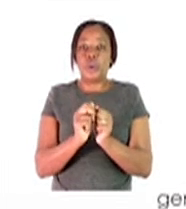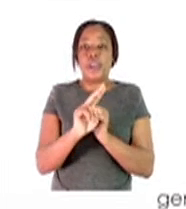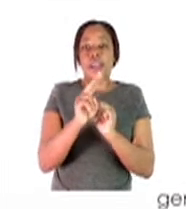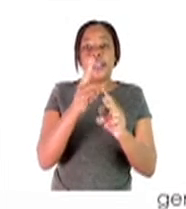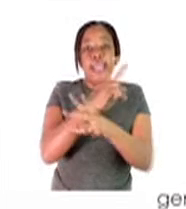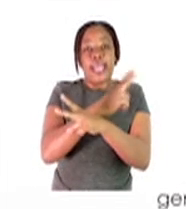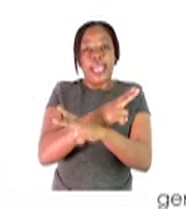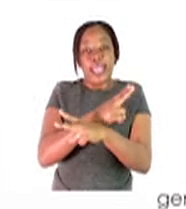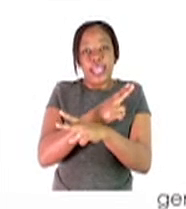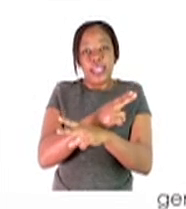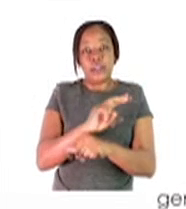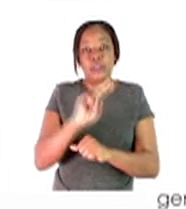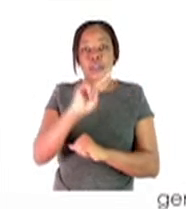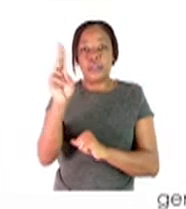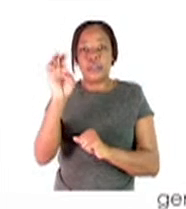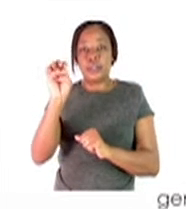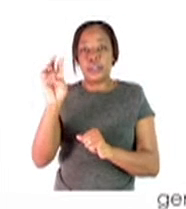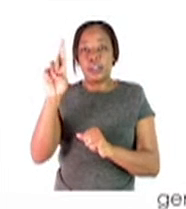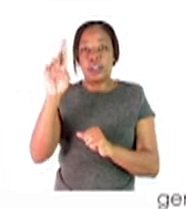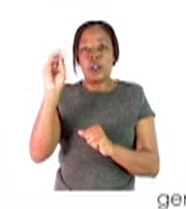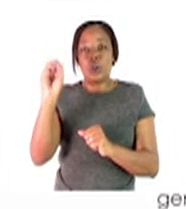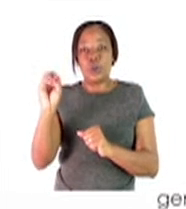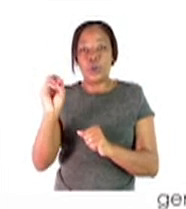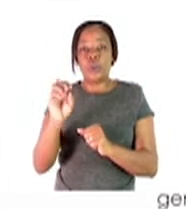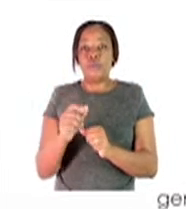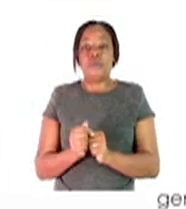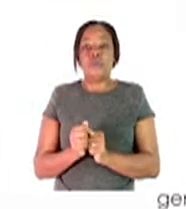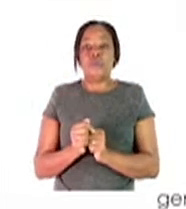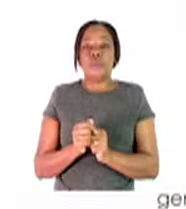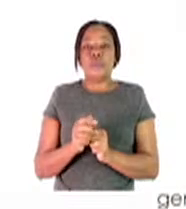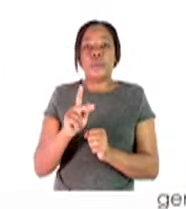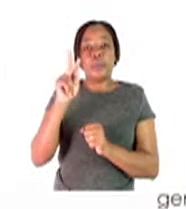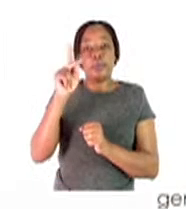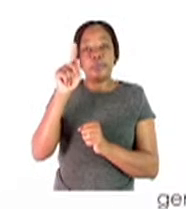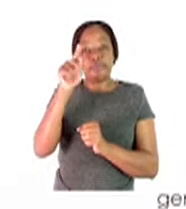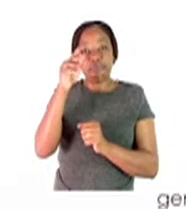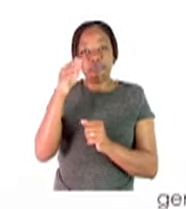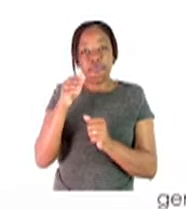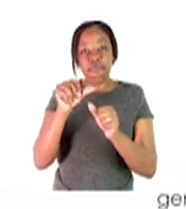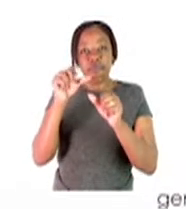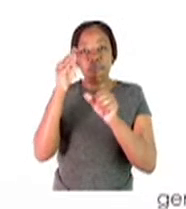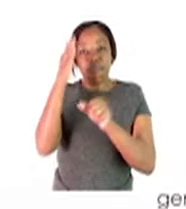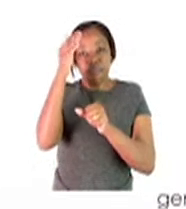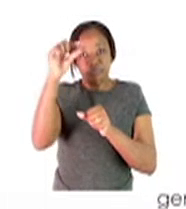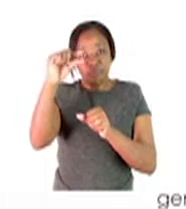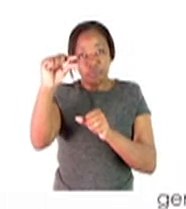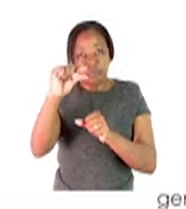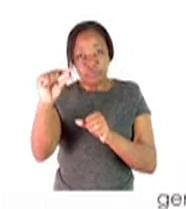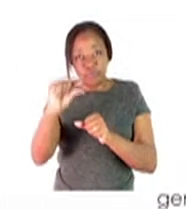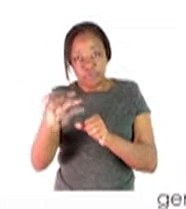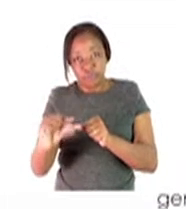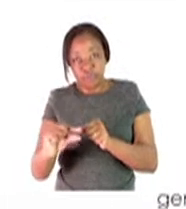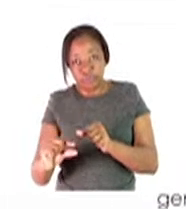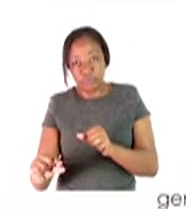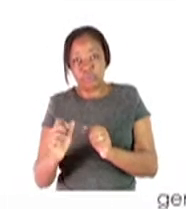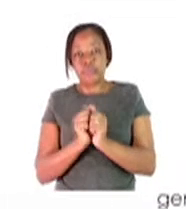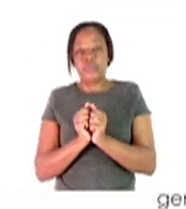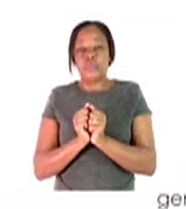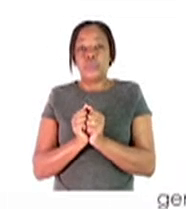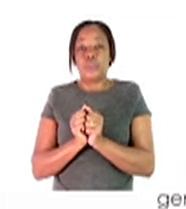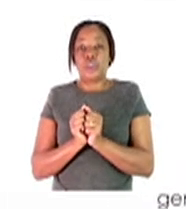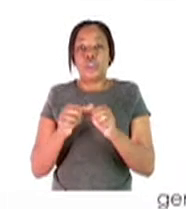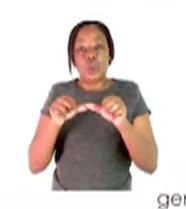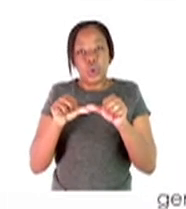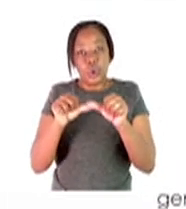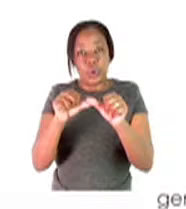peacock, colt, monk, fox, and nephew. What about the female side? Please find